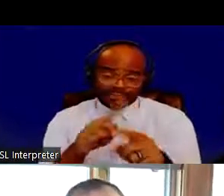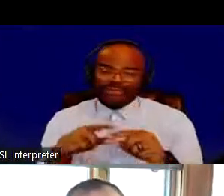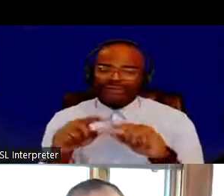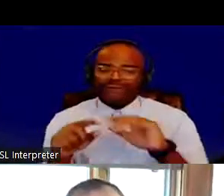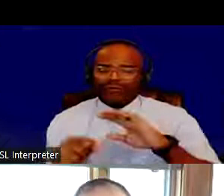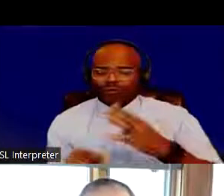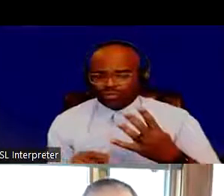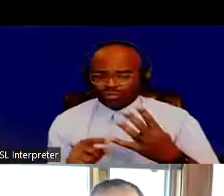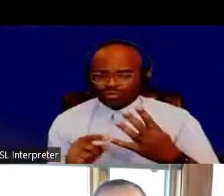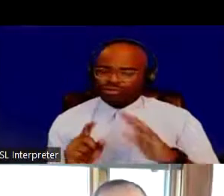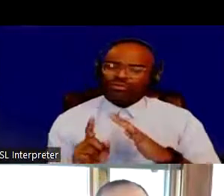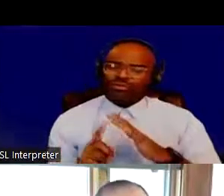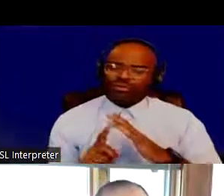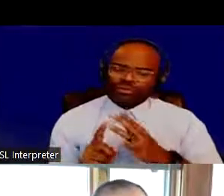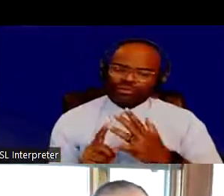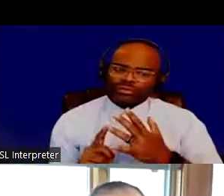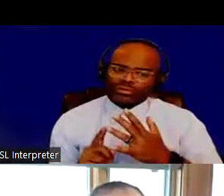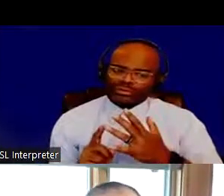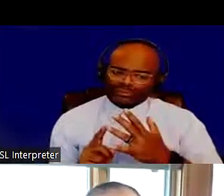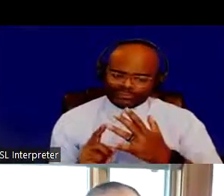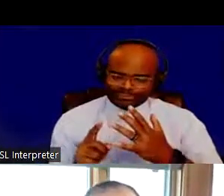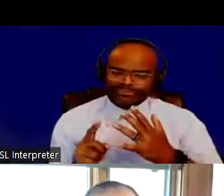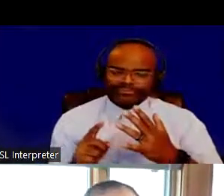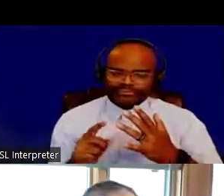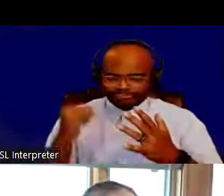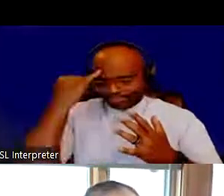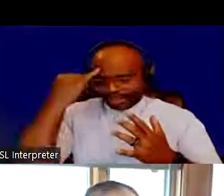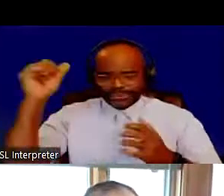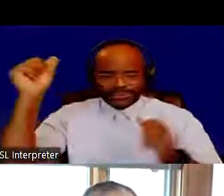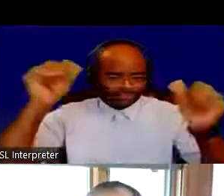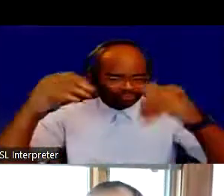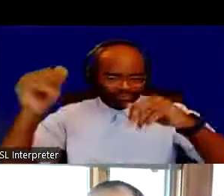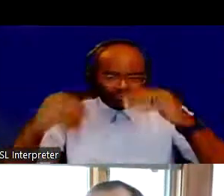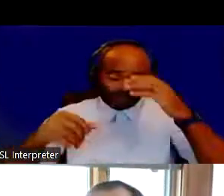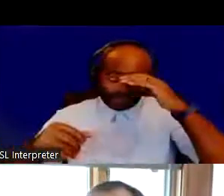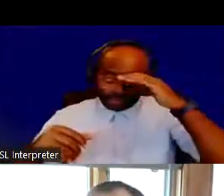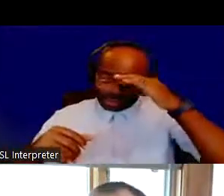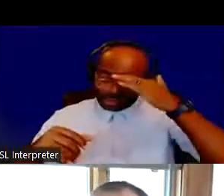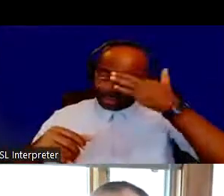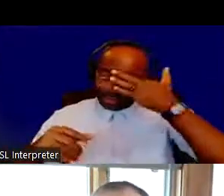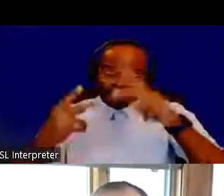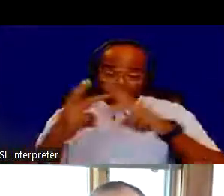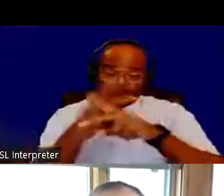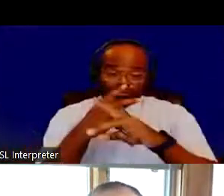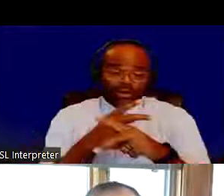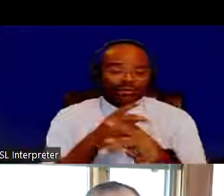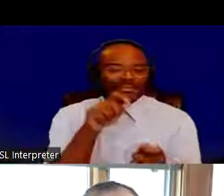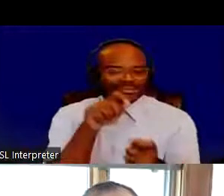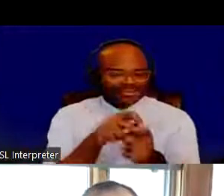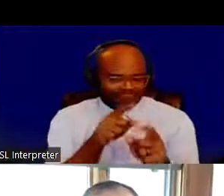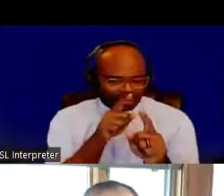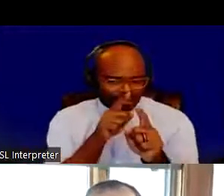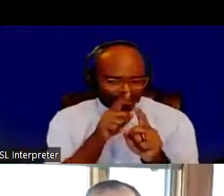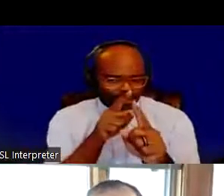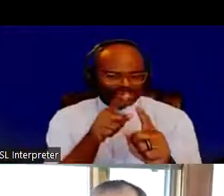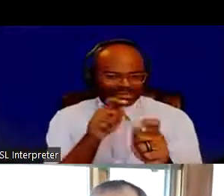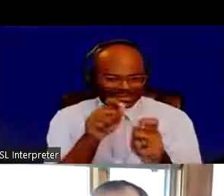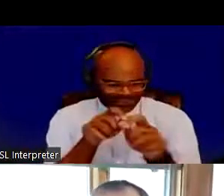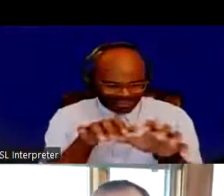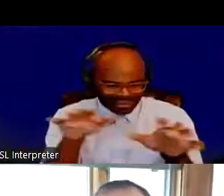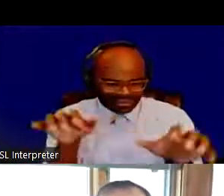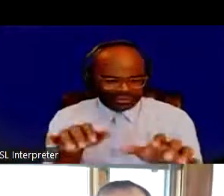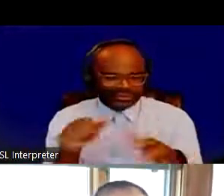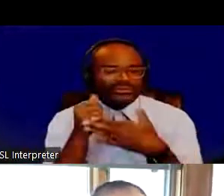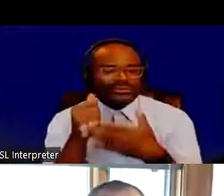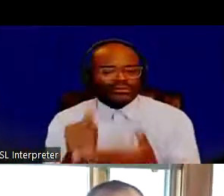about brainstorming and identifying the adaptation approaches and specific tactics that you might implement to address